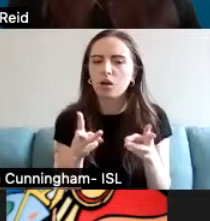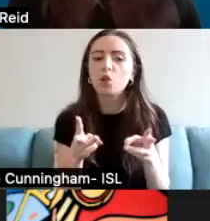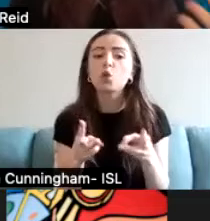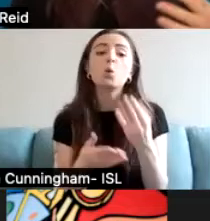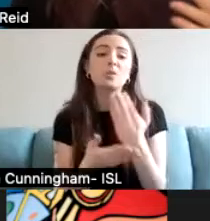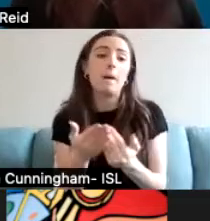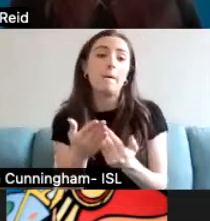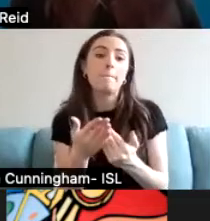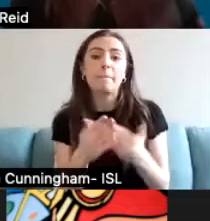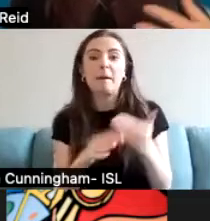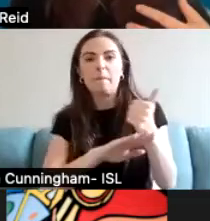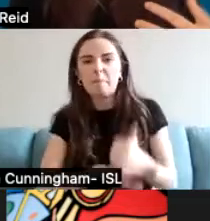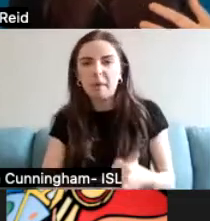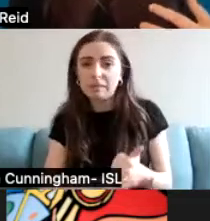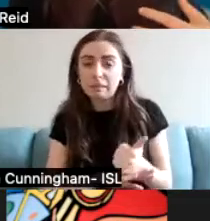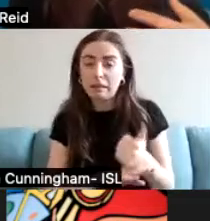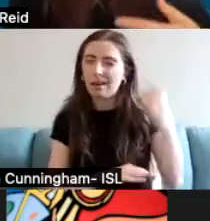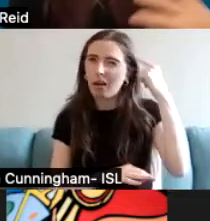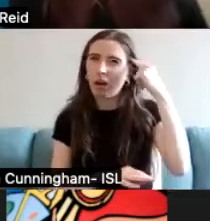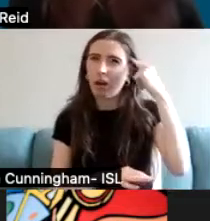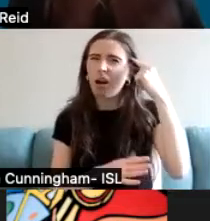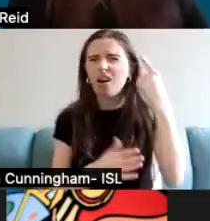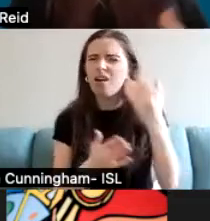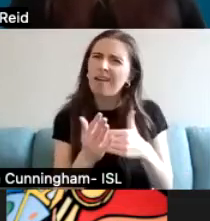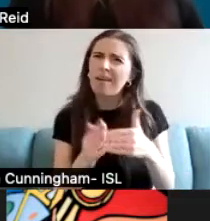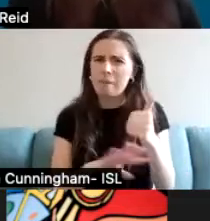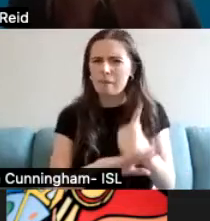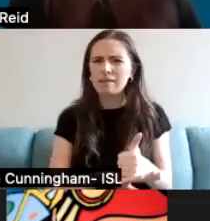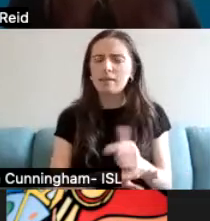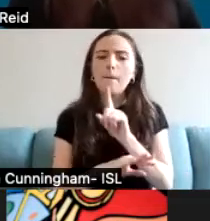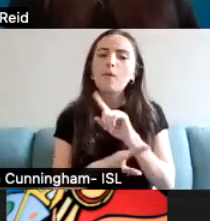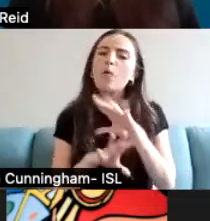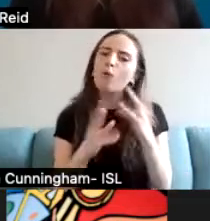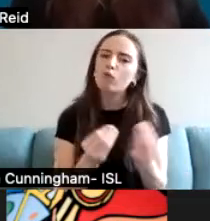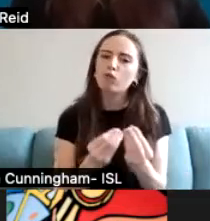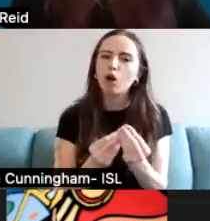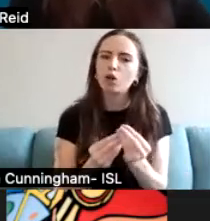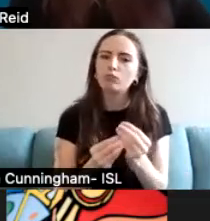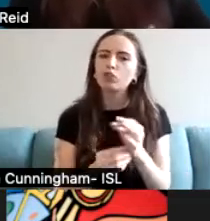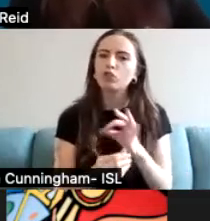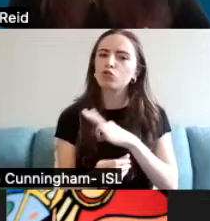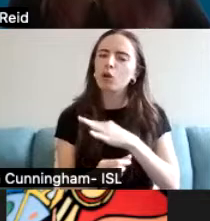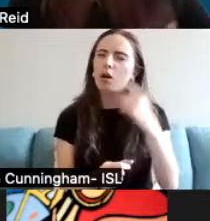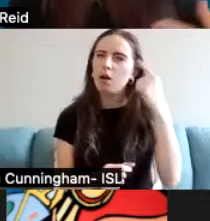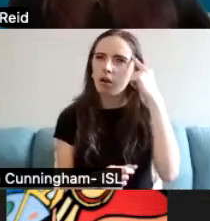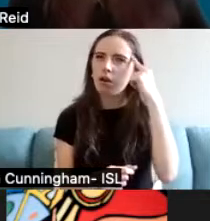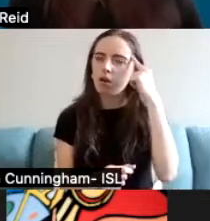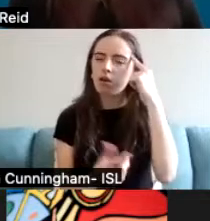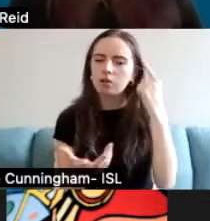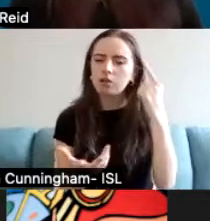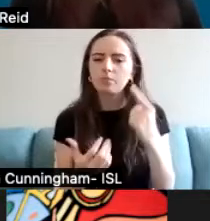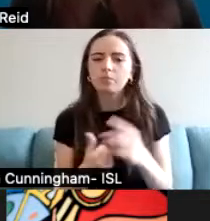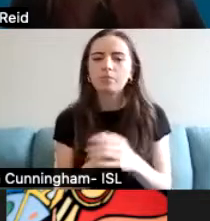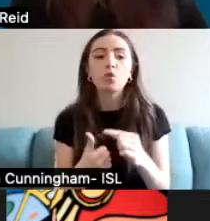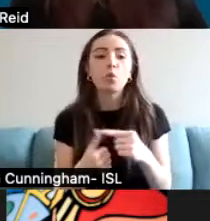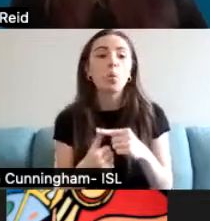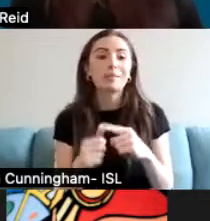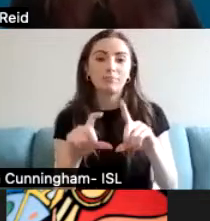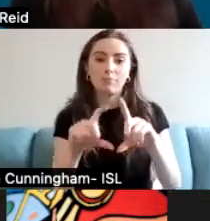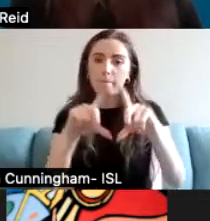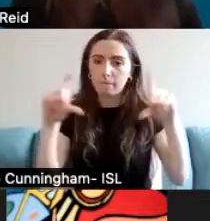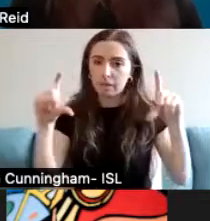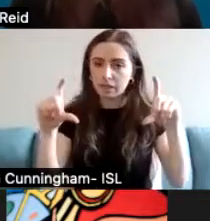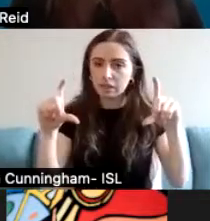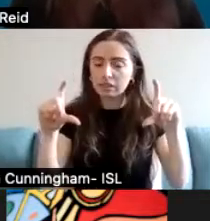basic things, but they're overall, good concepts to take into most things. So we're thinking about keeping your text size,